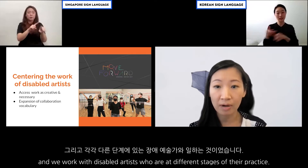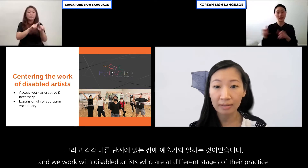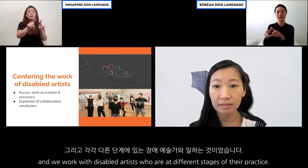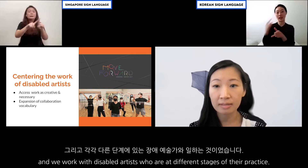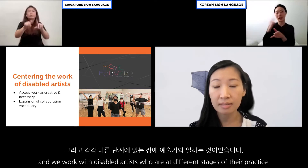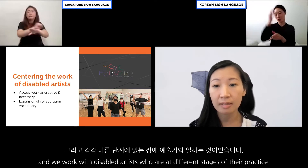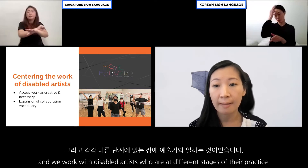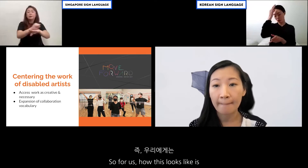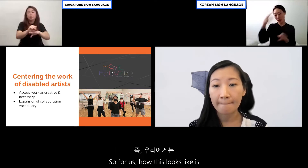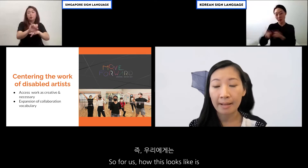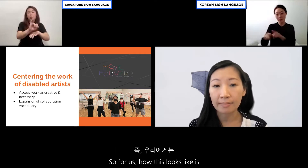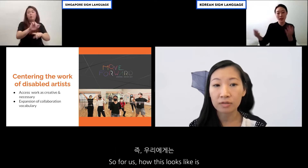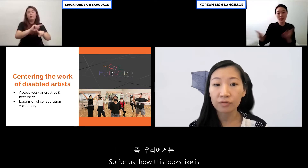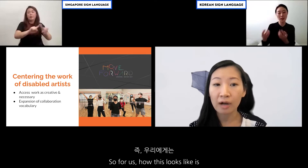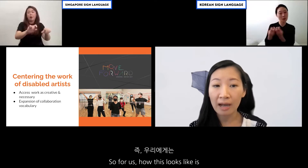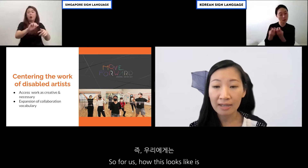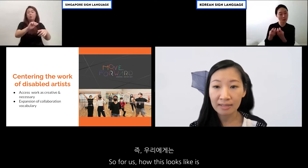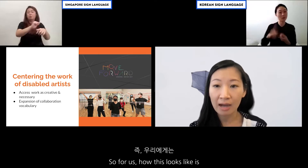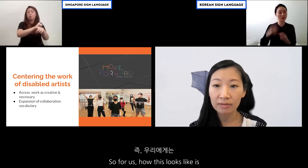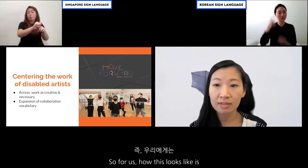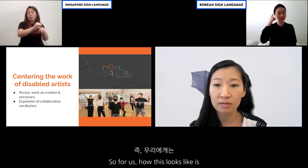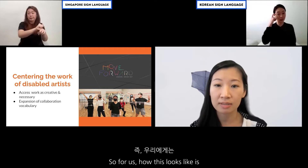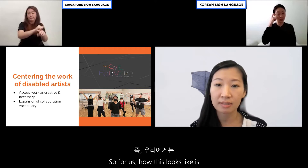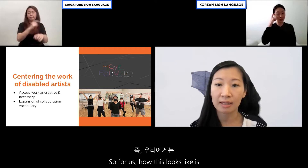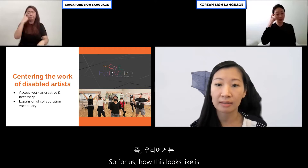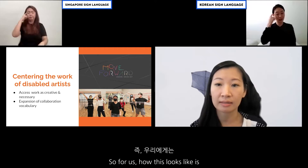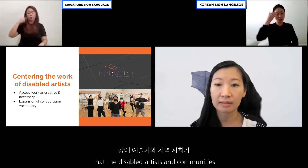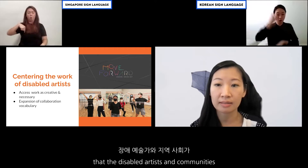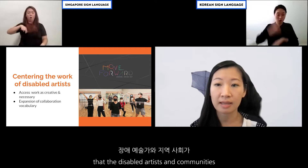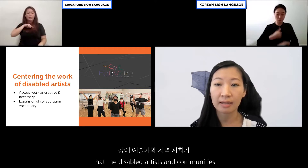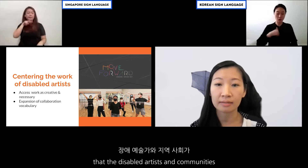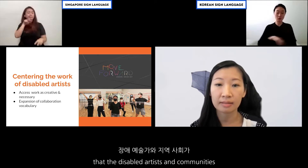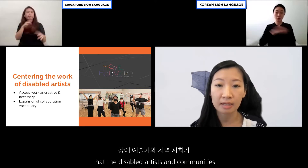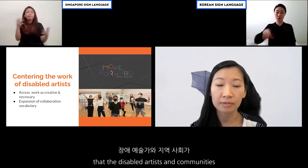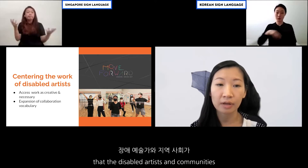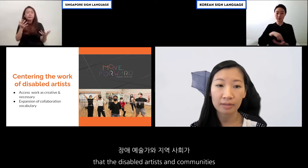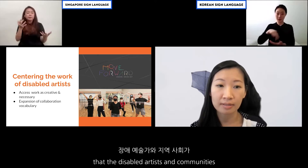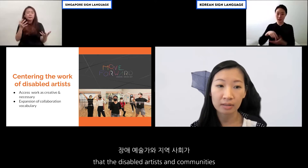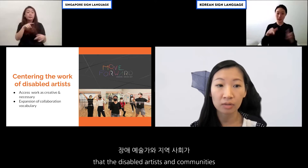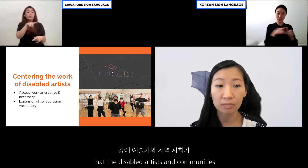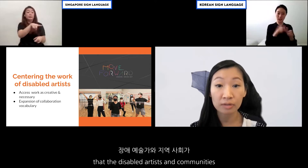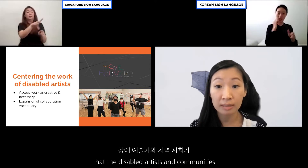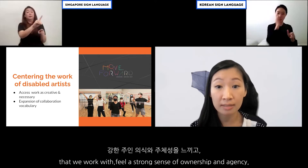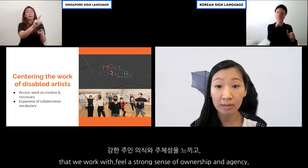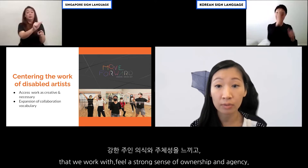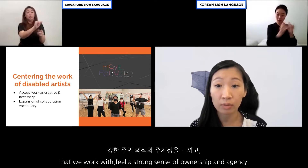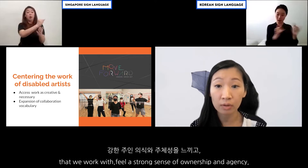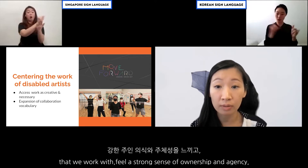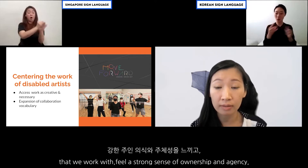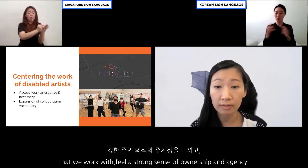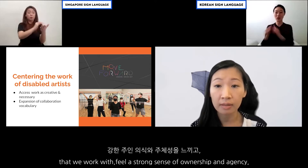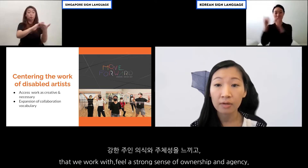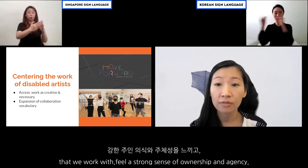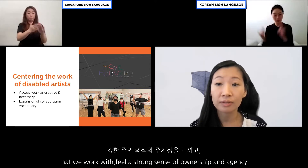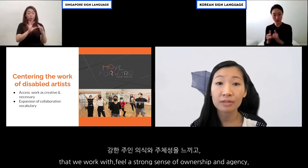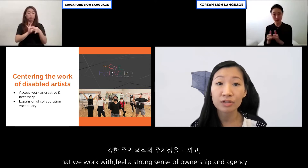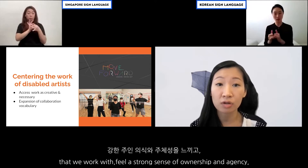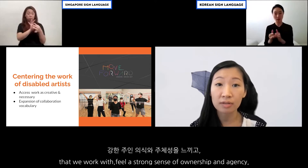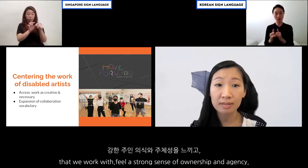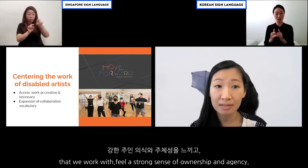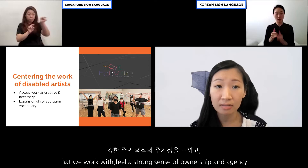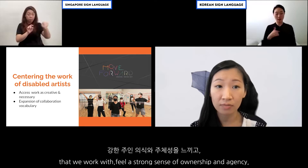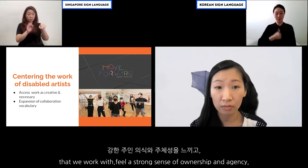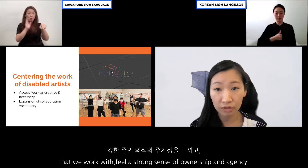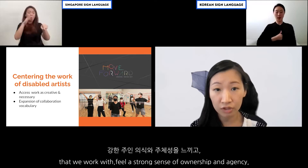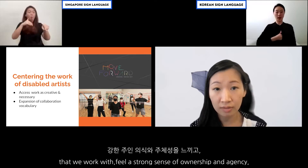of their practice. So for us, how this looks like is that the disabled artists and communities that we work with feel a